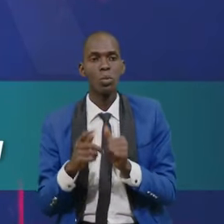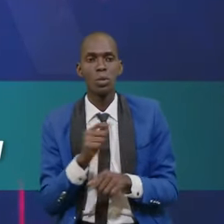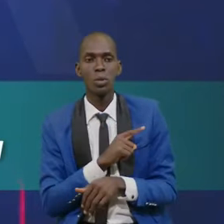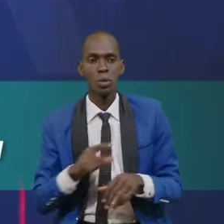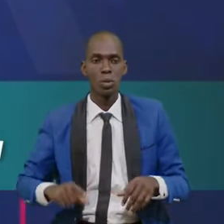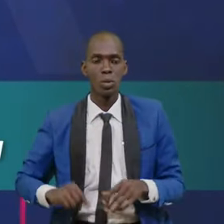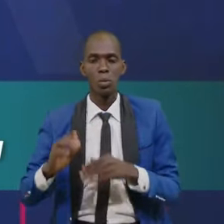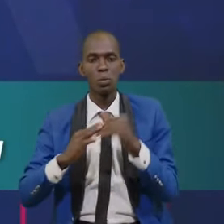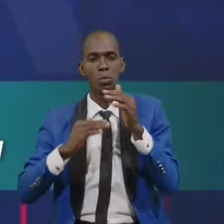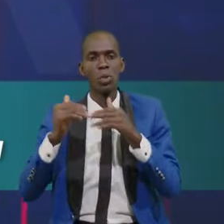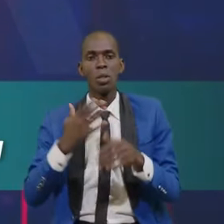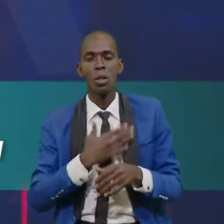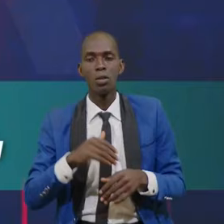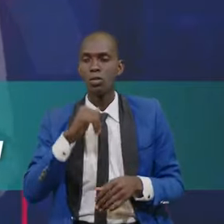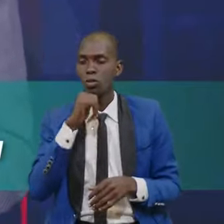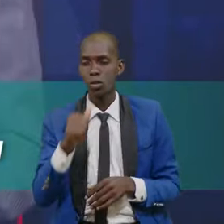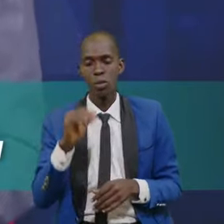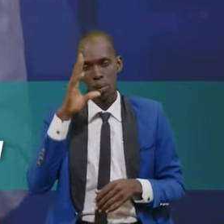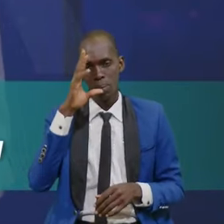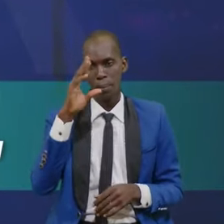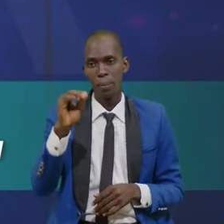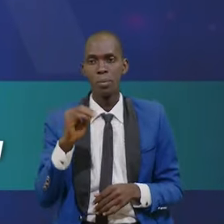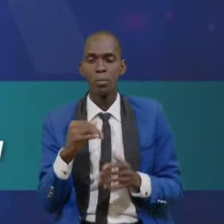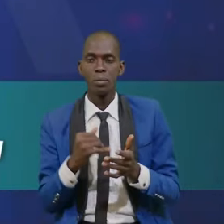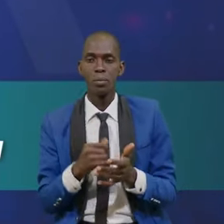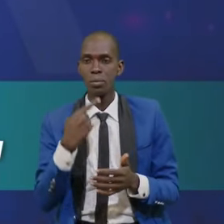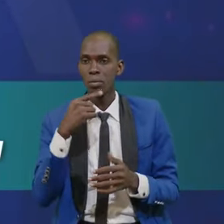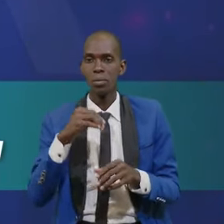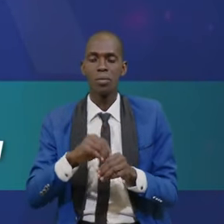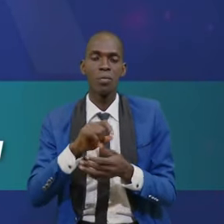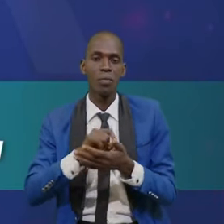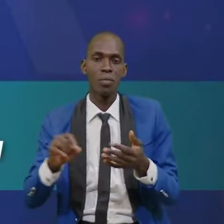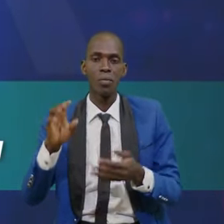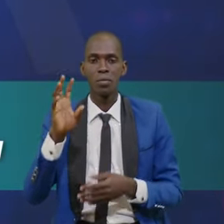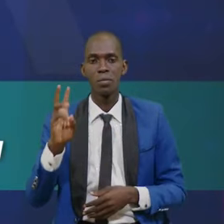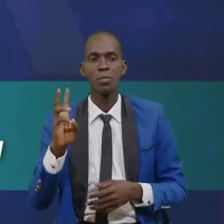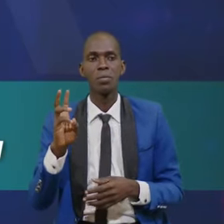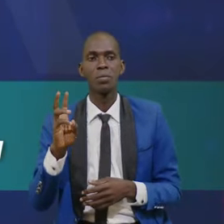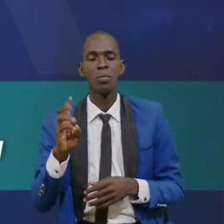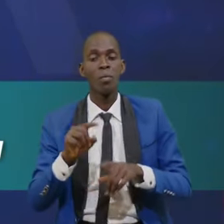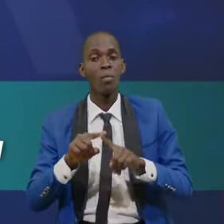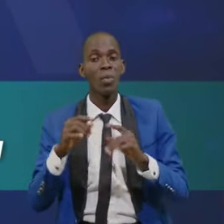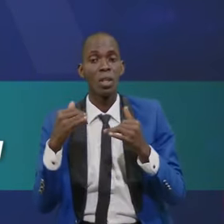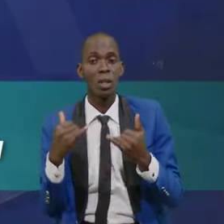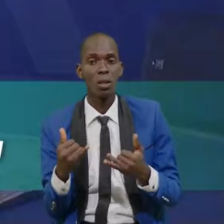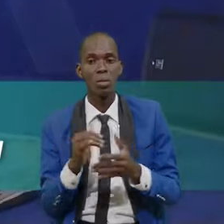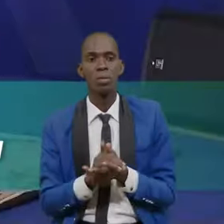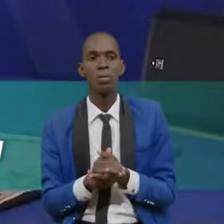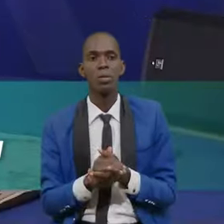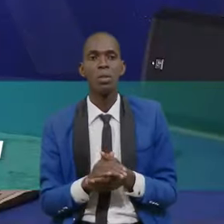and not man. It tells us in verse 6, it says, but now, as